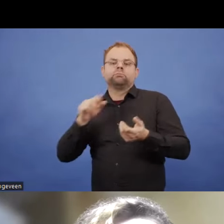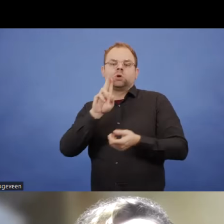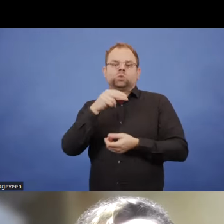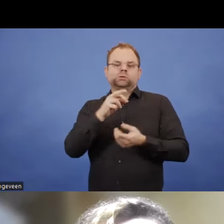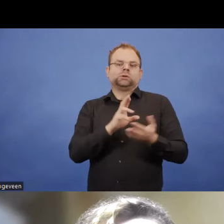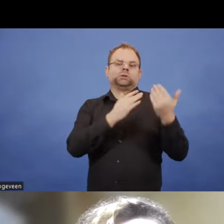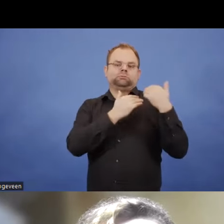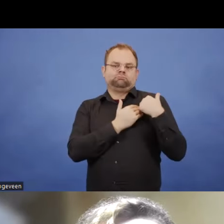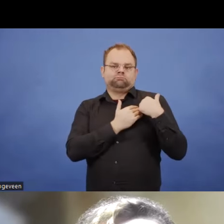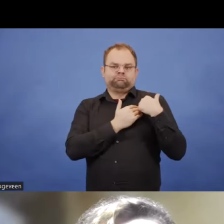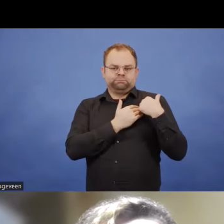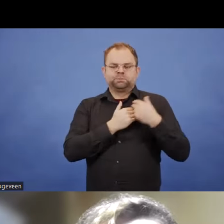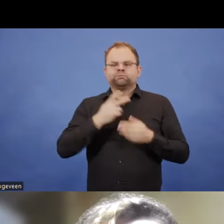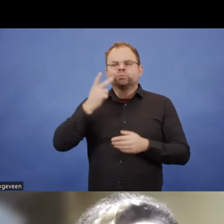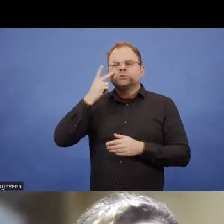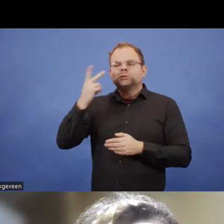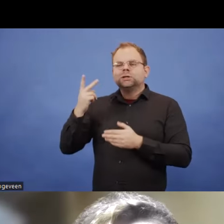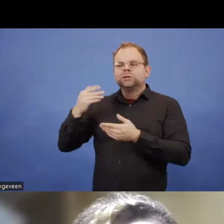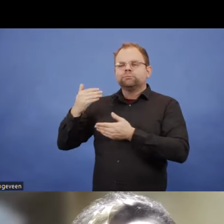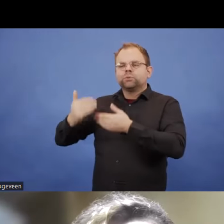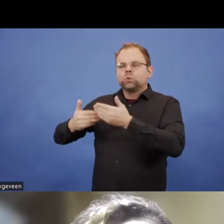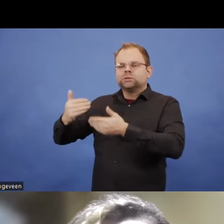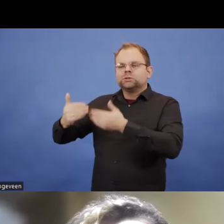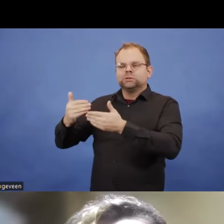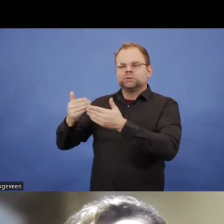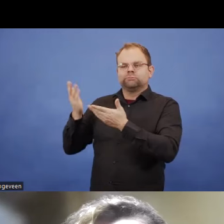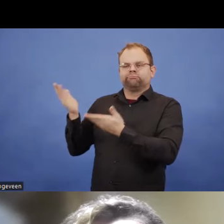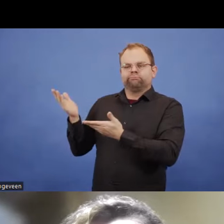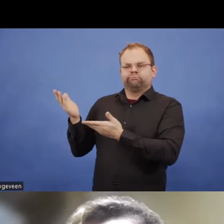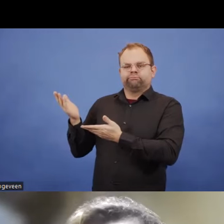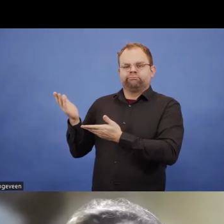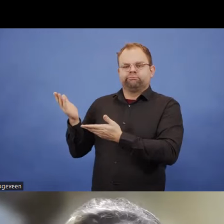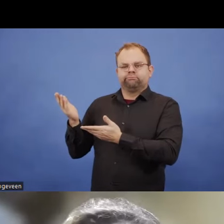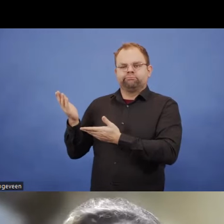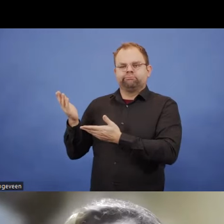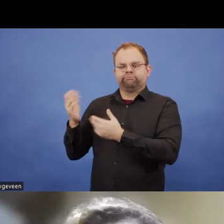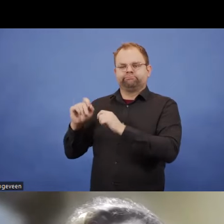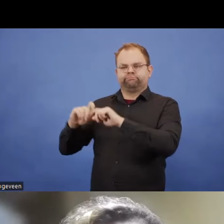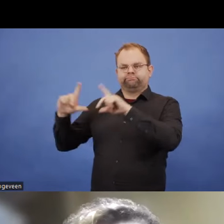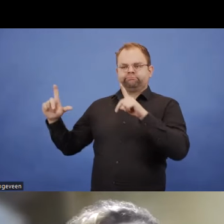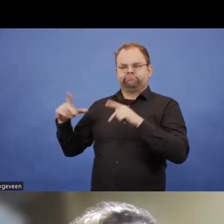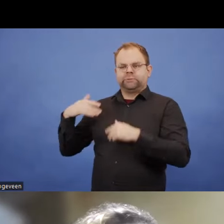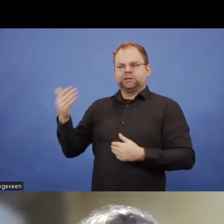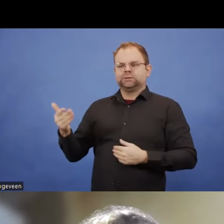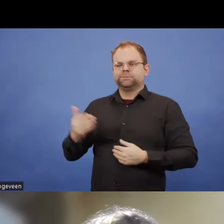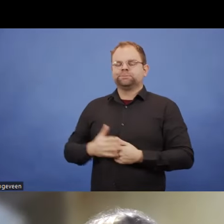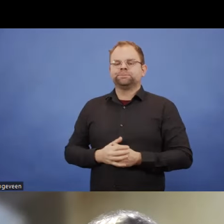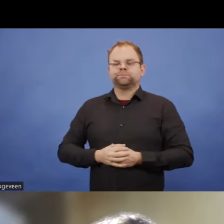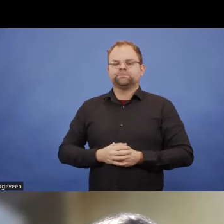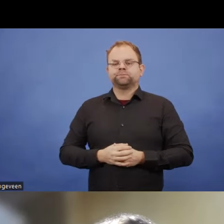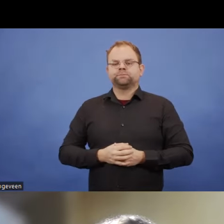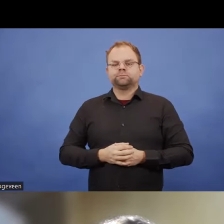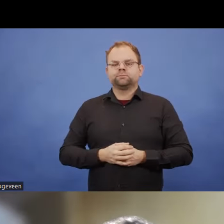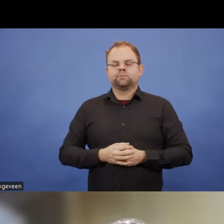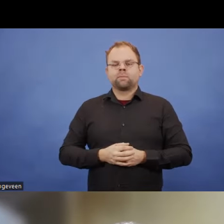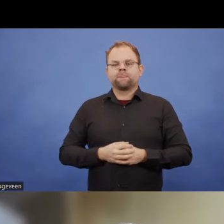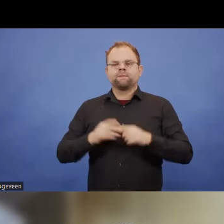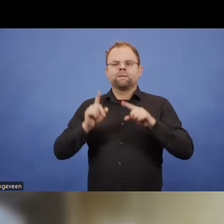there are different steps. I'll walk you very quickly really through these